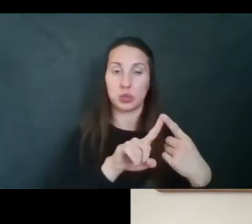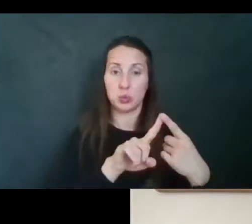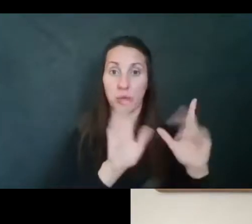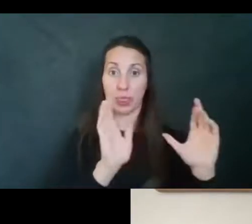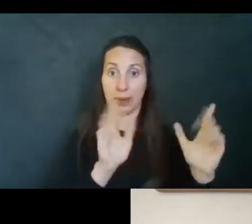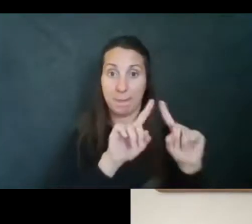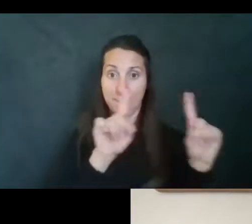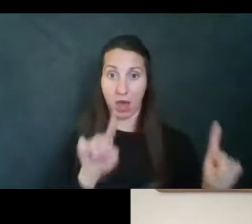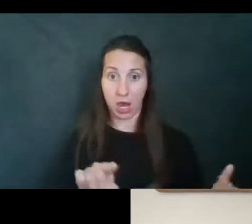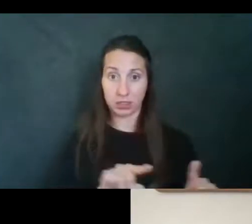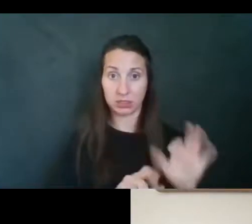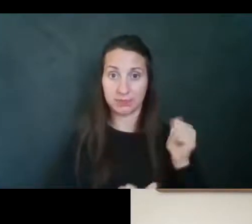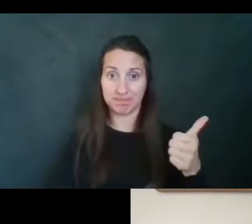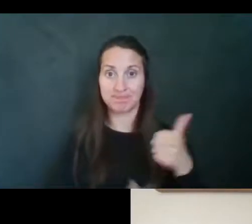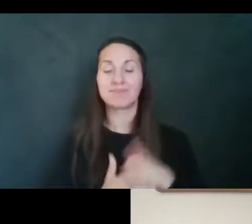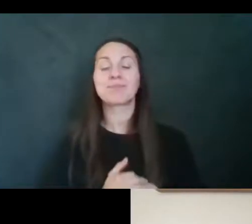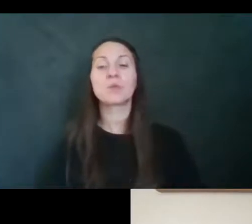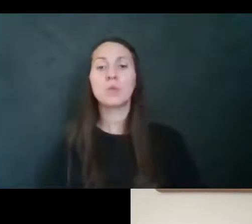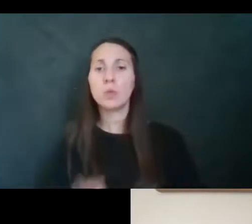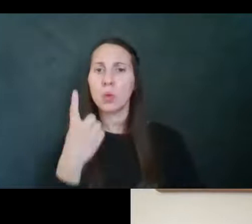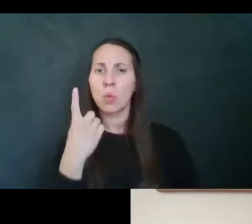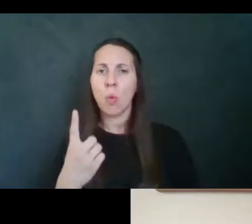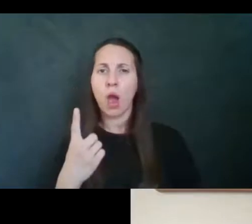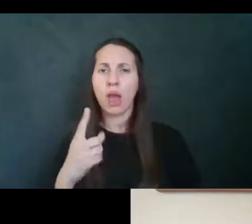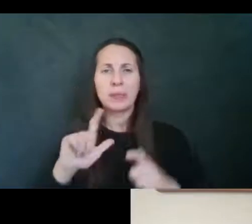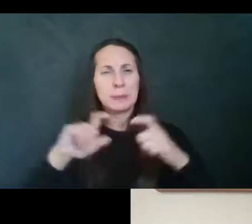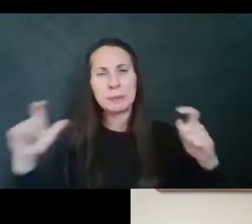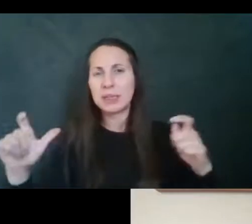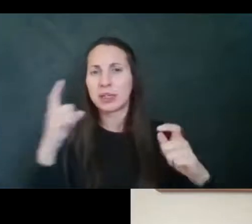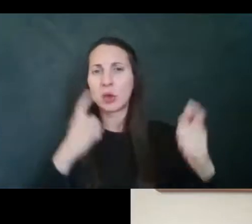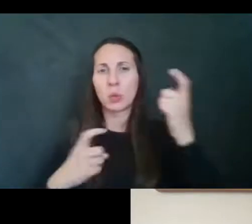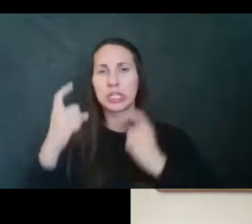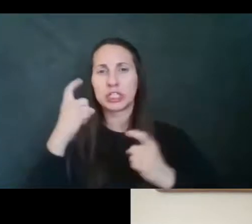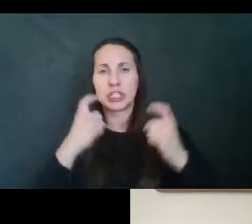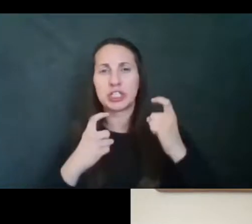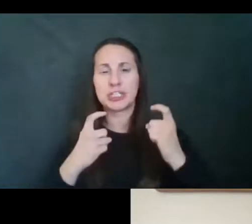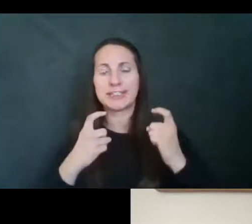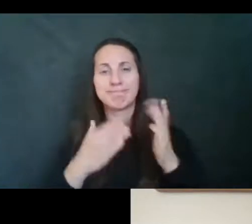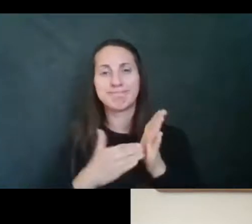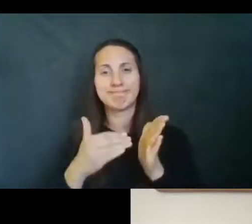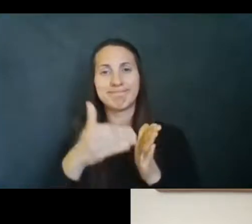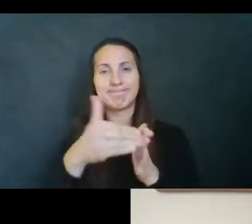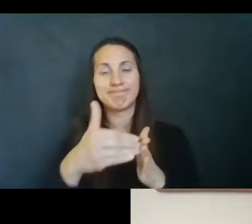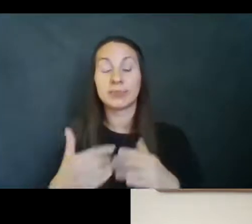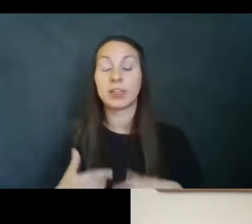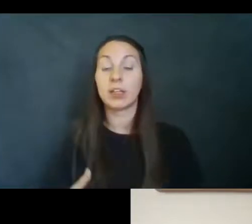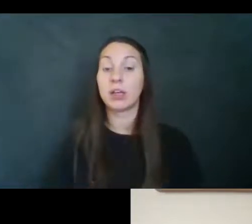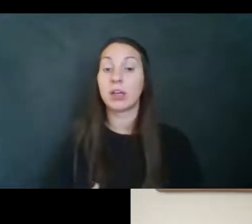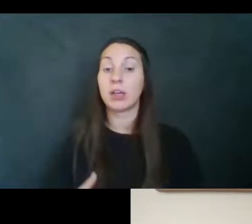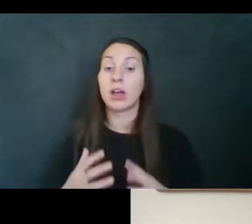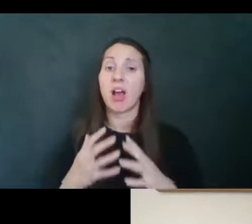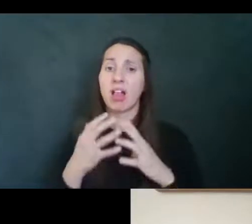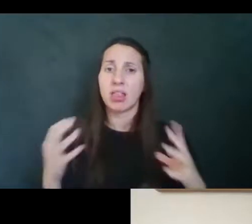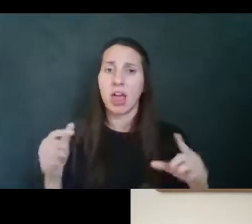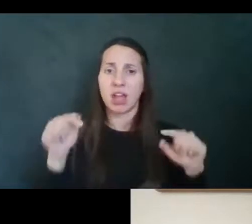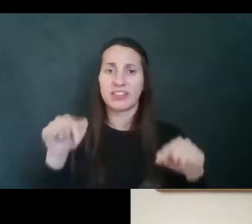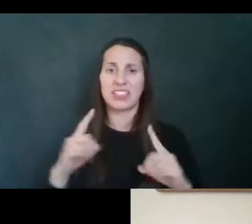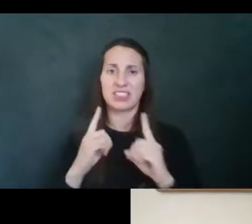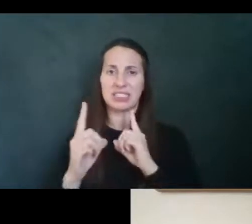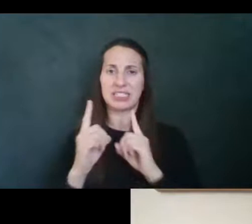overall questions that came in was that a lot of these discussions seem to focus